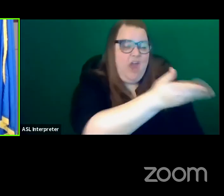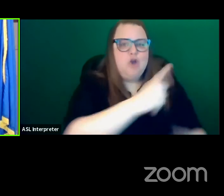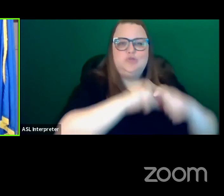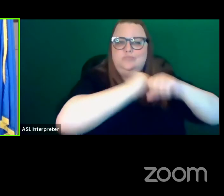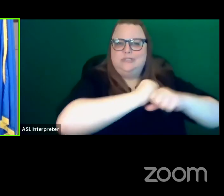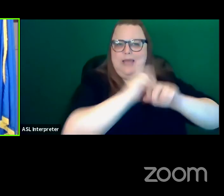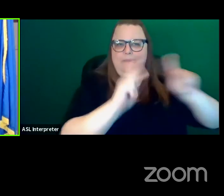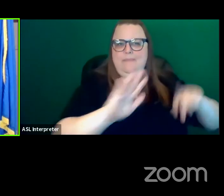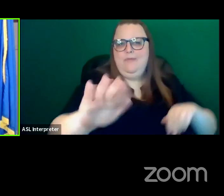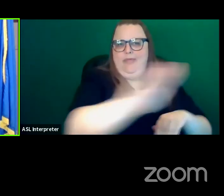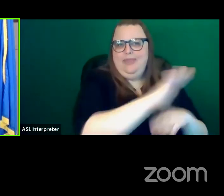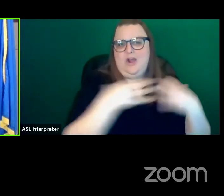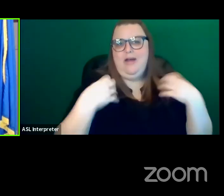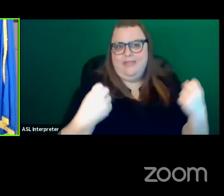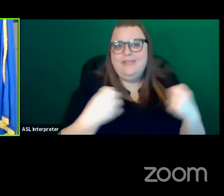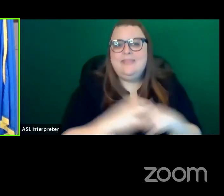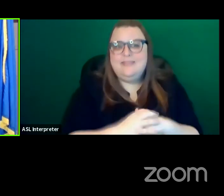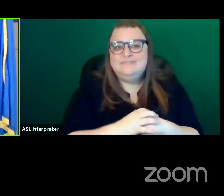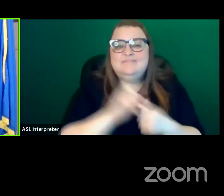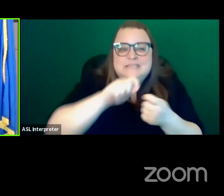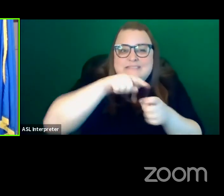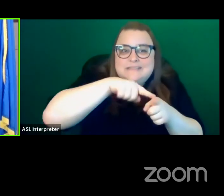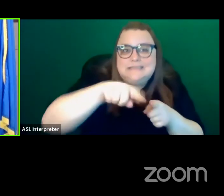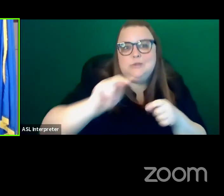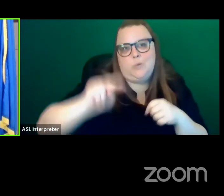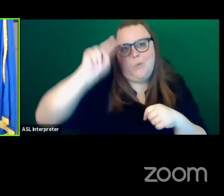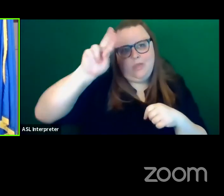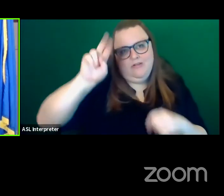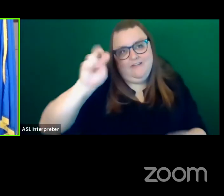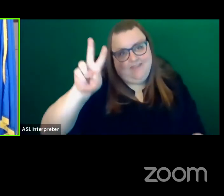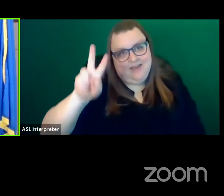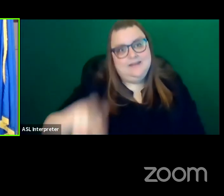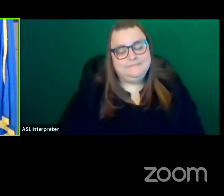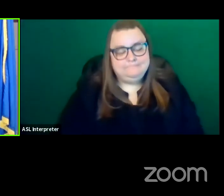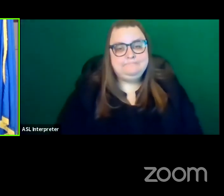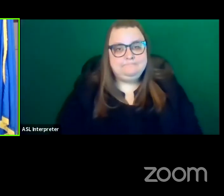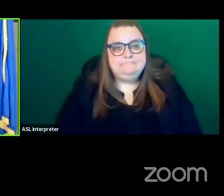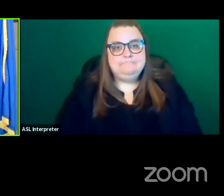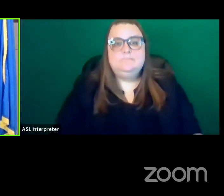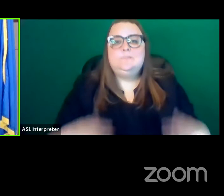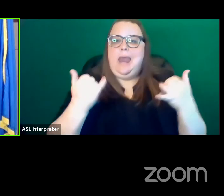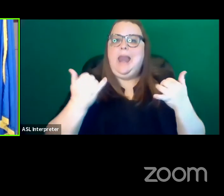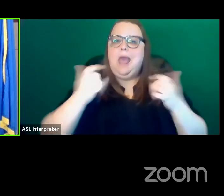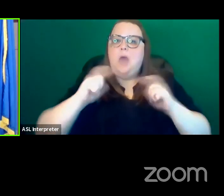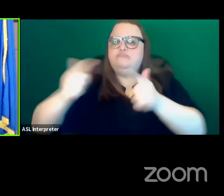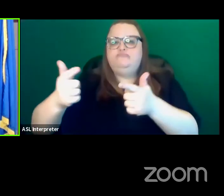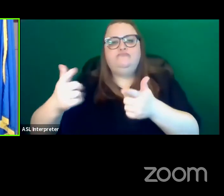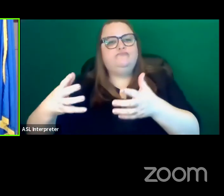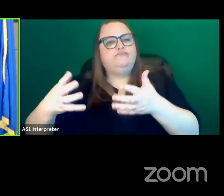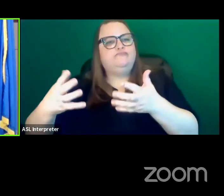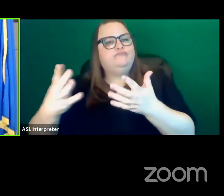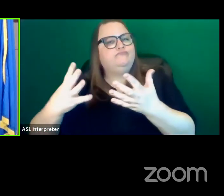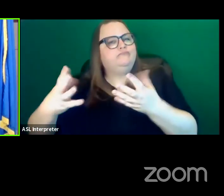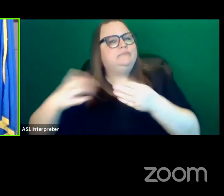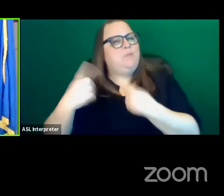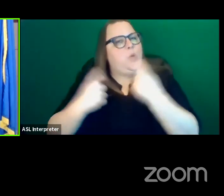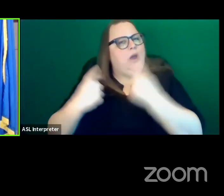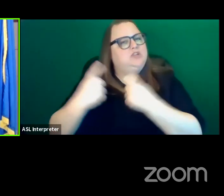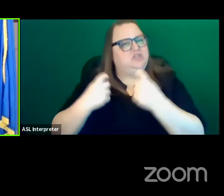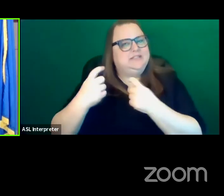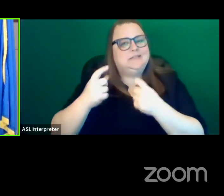health, particularly in Washoe and Northern Nevada. At this time, I'll be able to take some questions. I'll turn it over to my staff